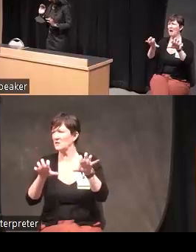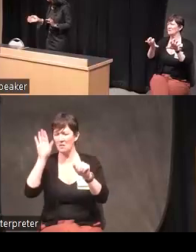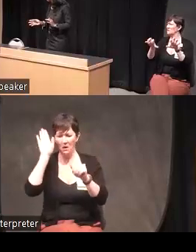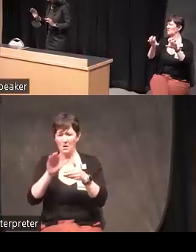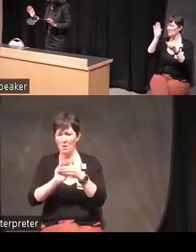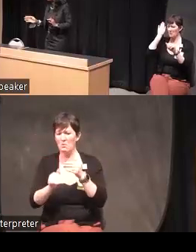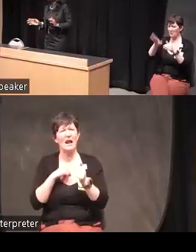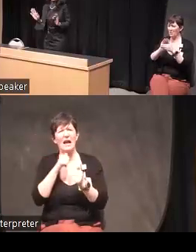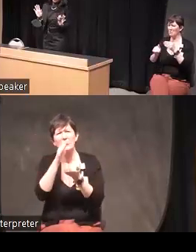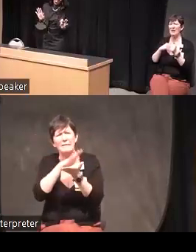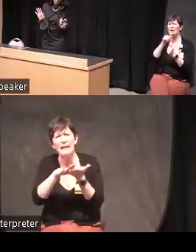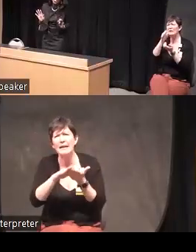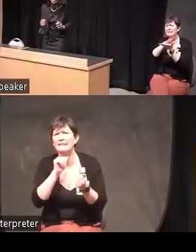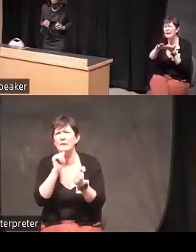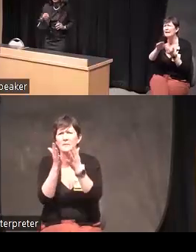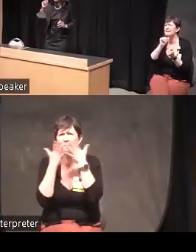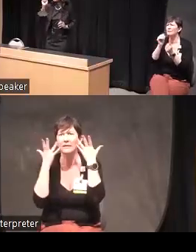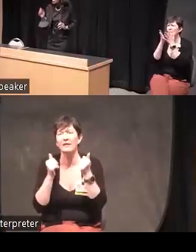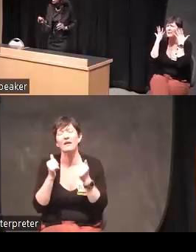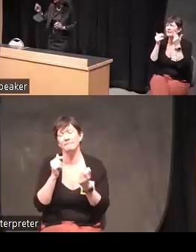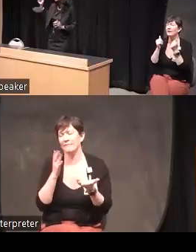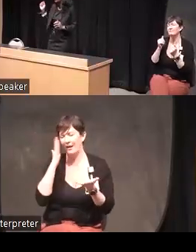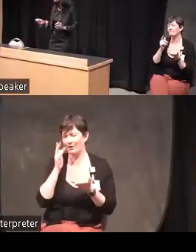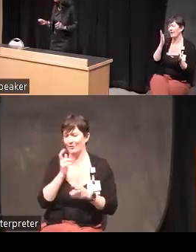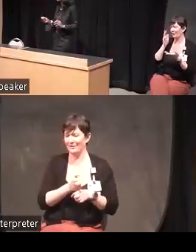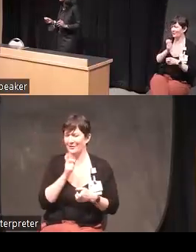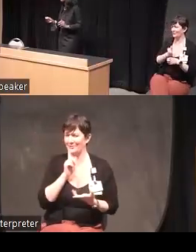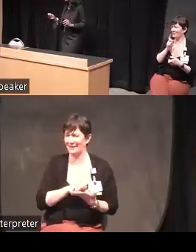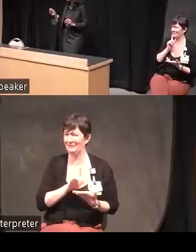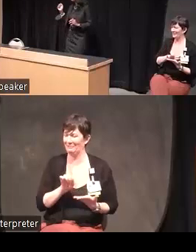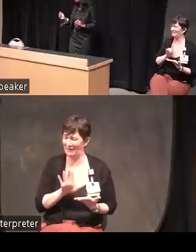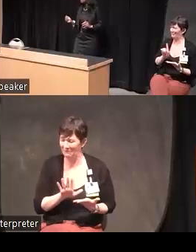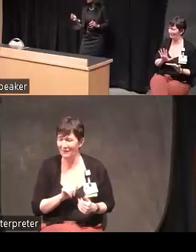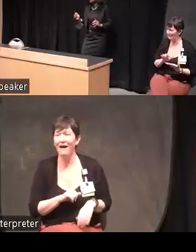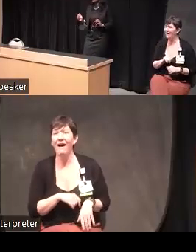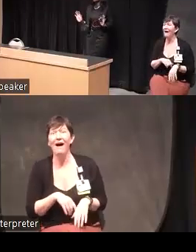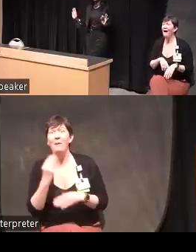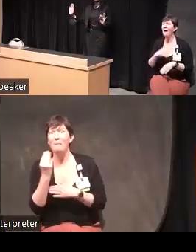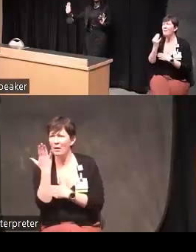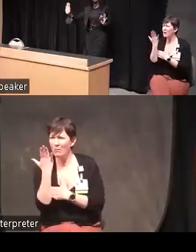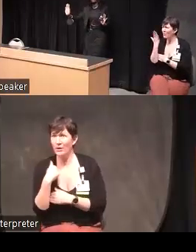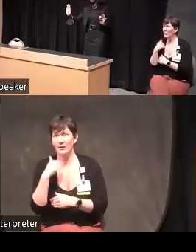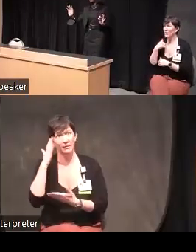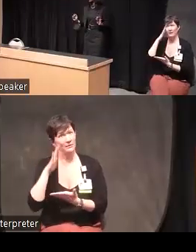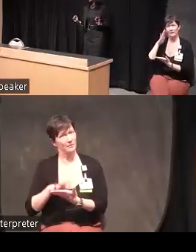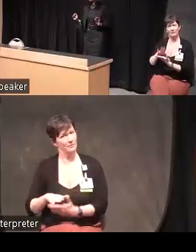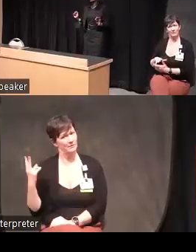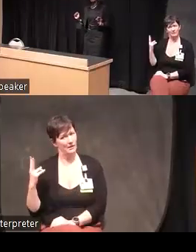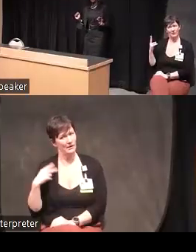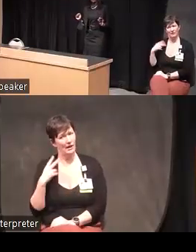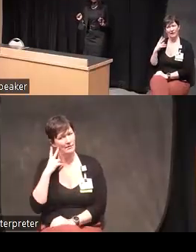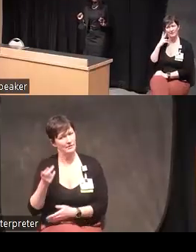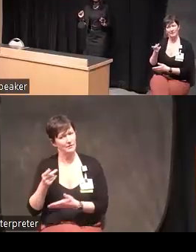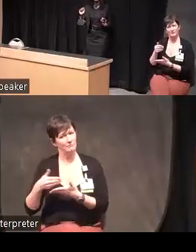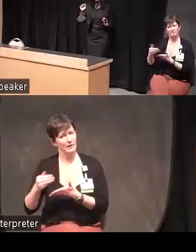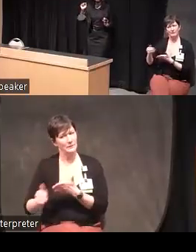was unkind, unpleasant. I know that's hard to believe, right? I was unkind, unpleasant. And Monday morning, my husband's like, goodbye. I'll see you next